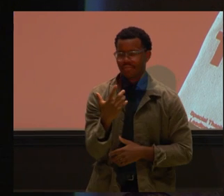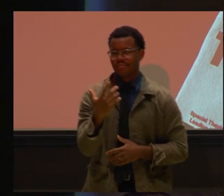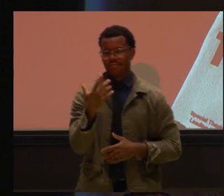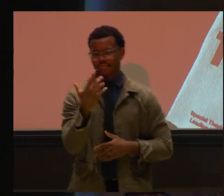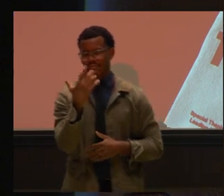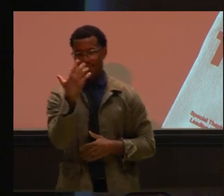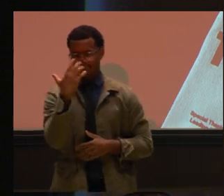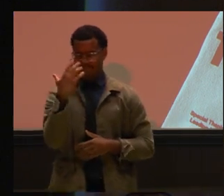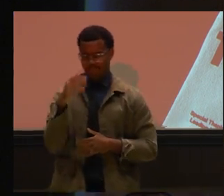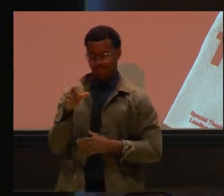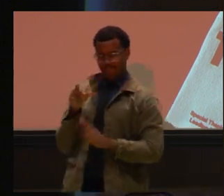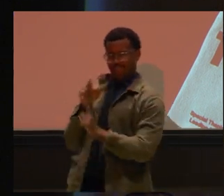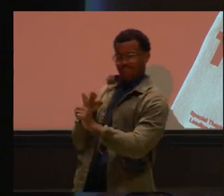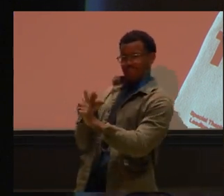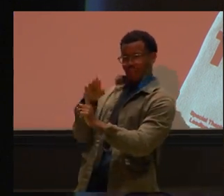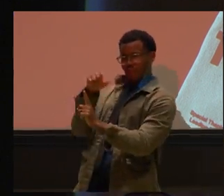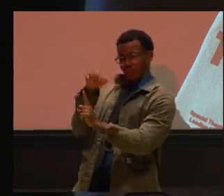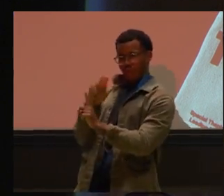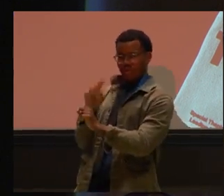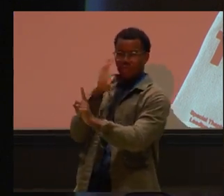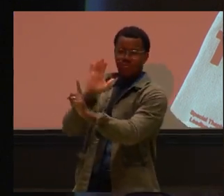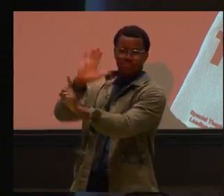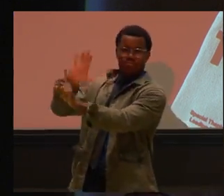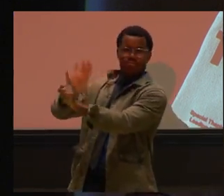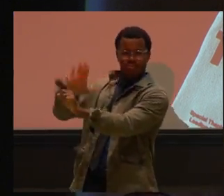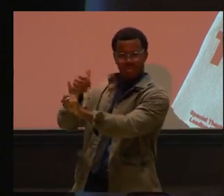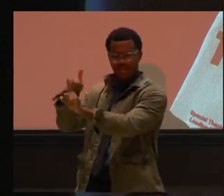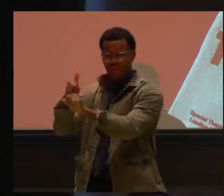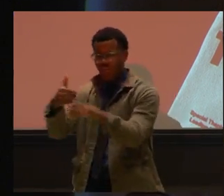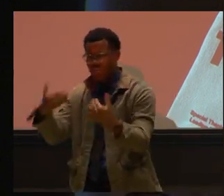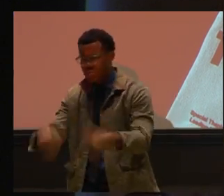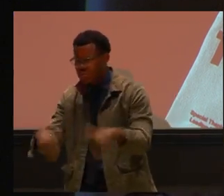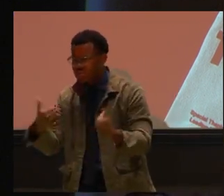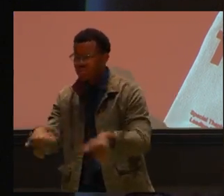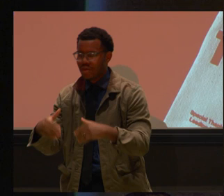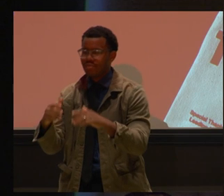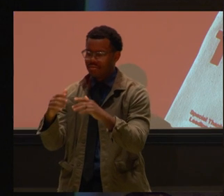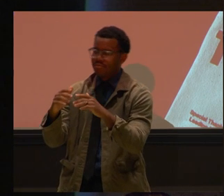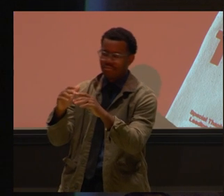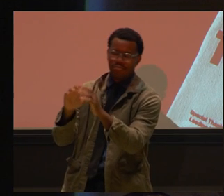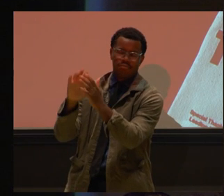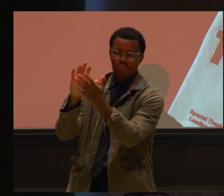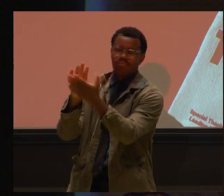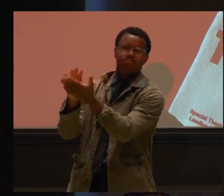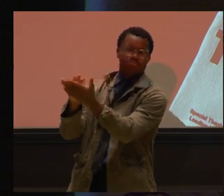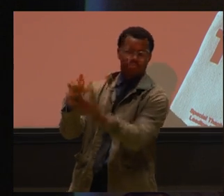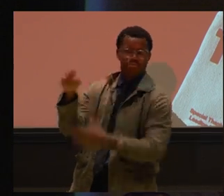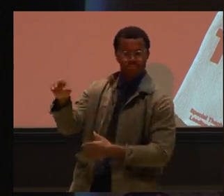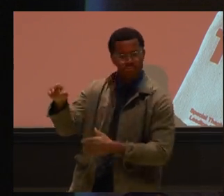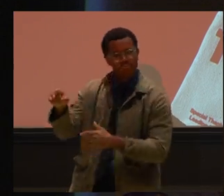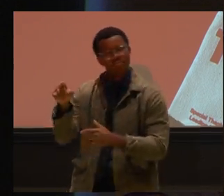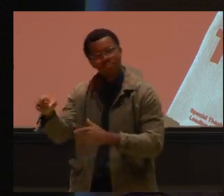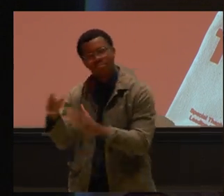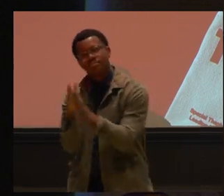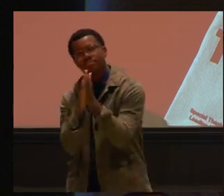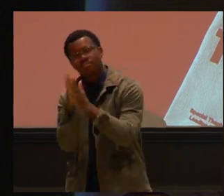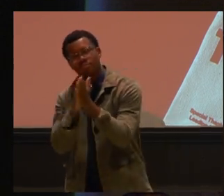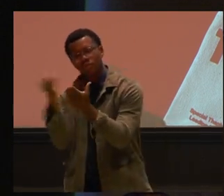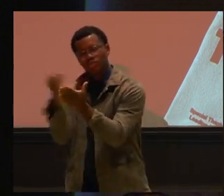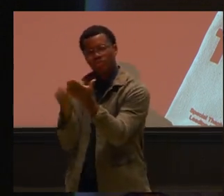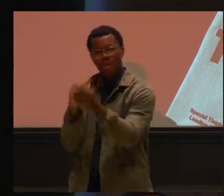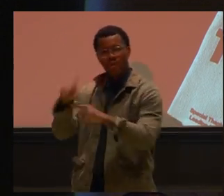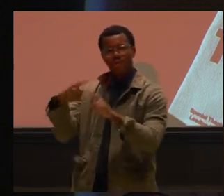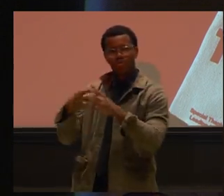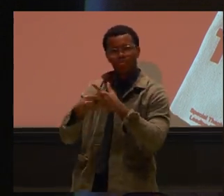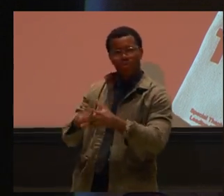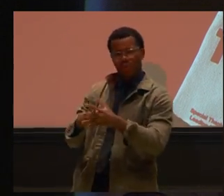him already very well, about the remarkable artist, Nathaniel Mary Quinn. Quinn's passion for drawing began at a young